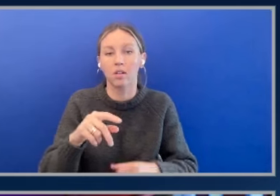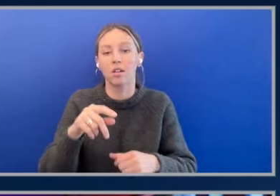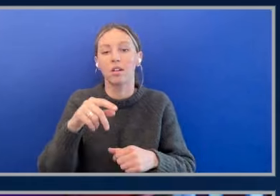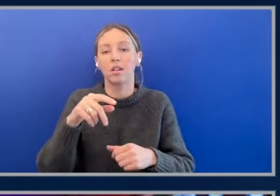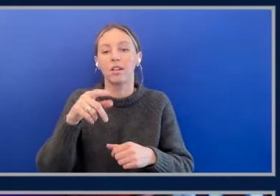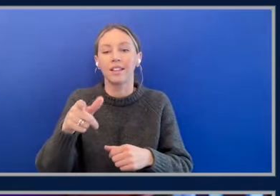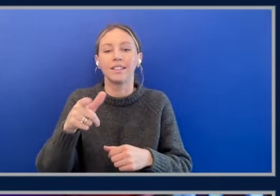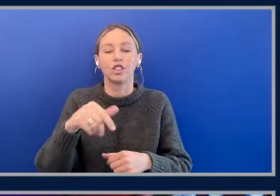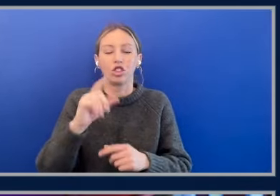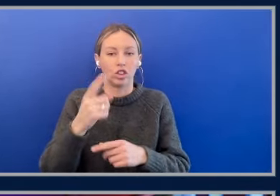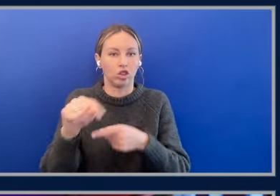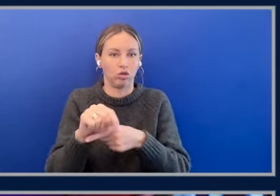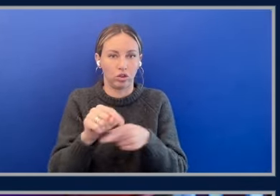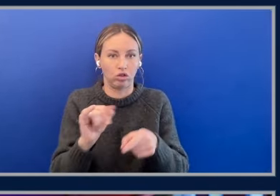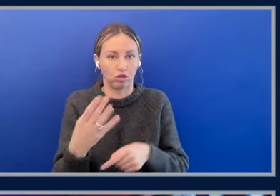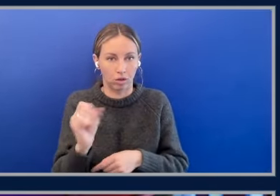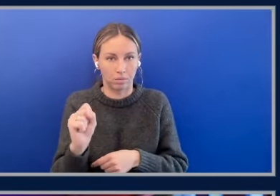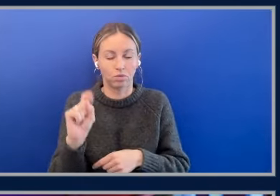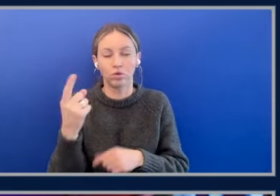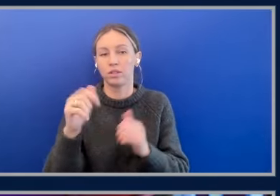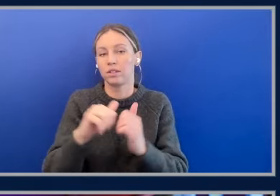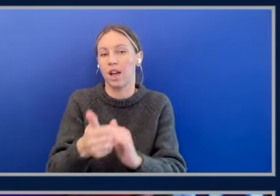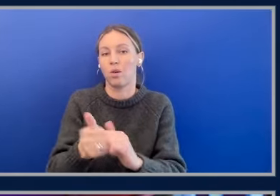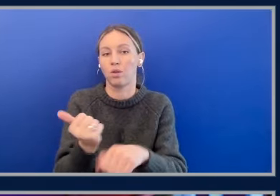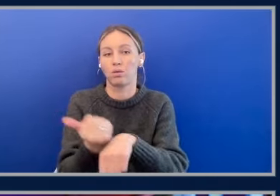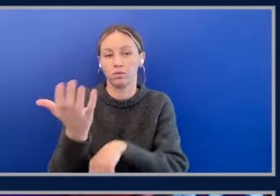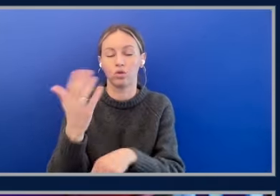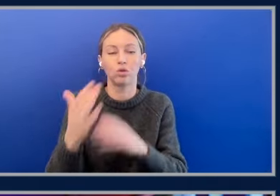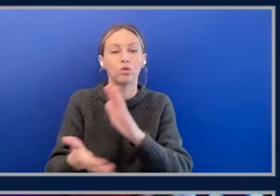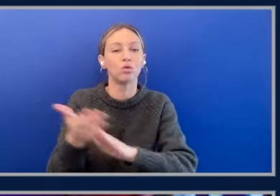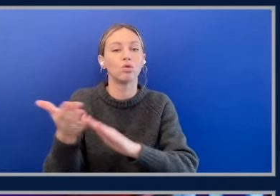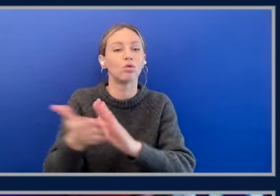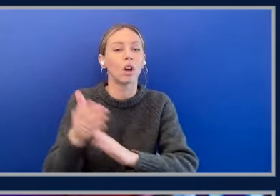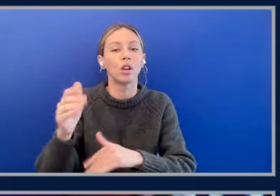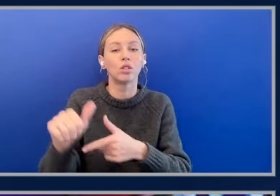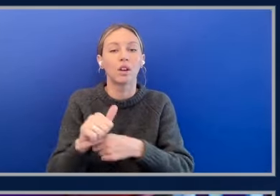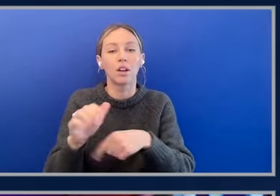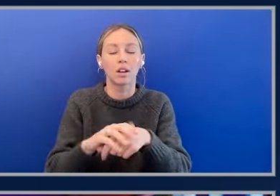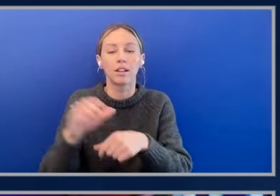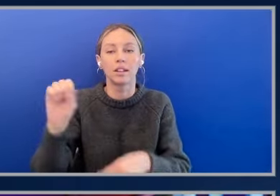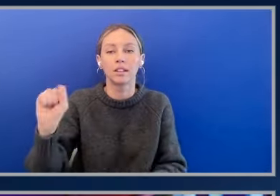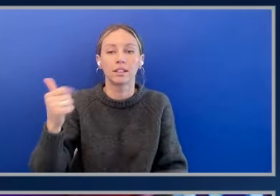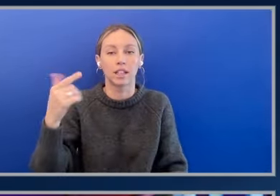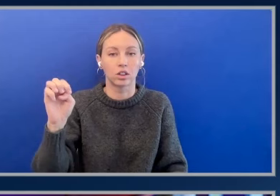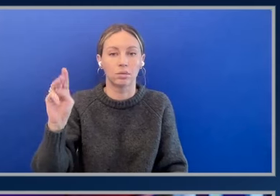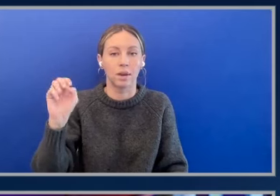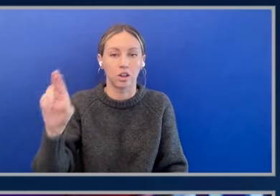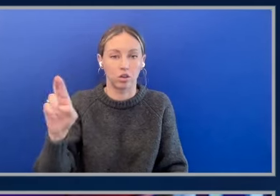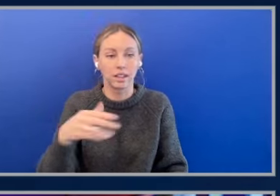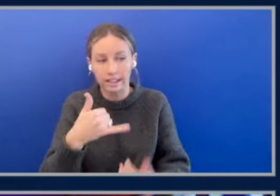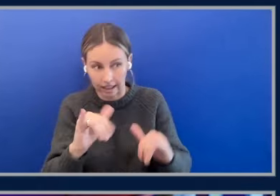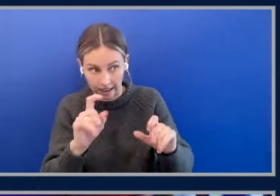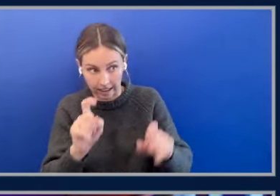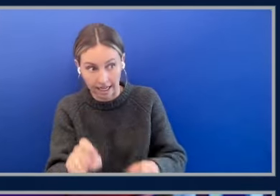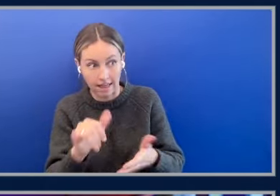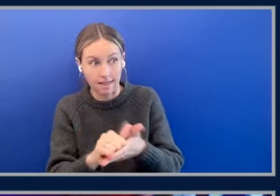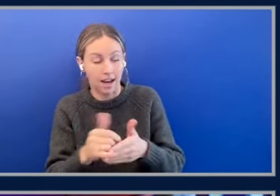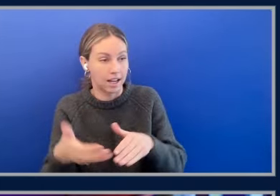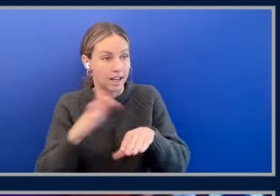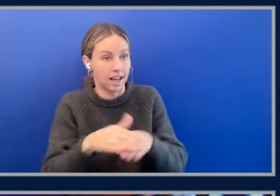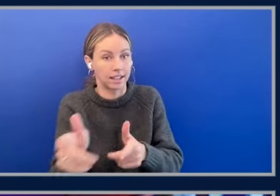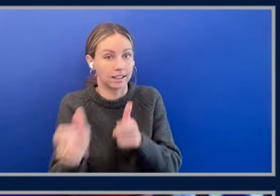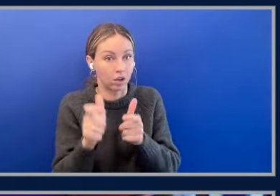it's another way to submit jobs to run training on SageMaker. Okay. Still within that bubble of needing accelerated compute. Yeah. So